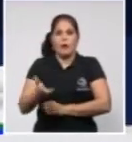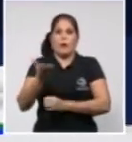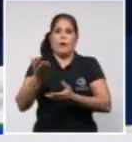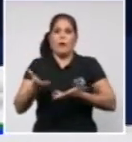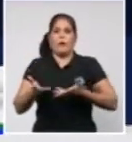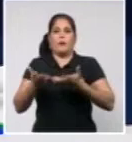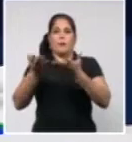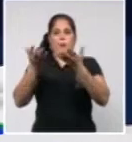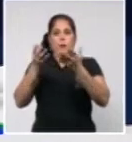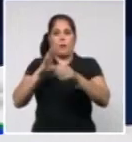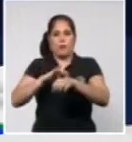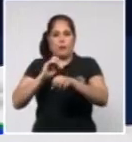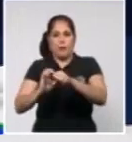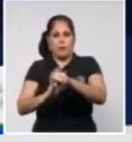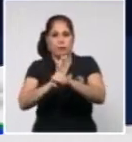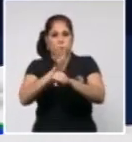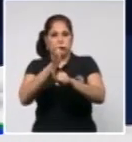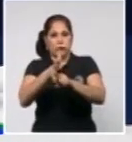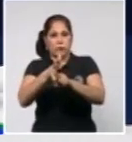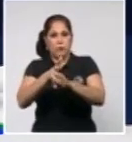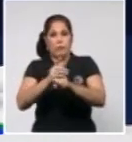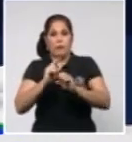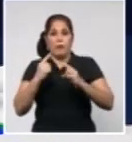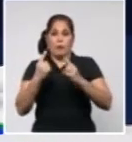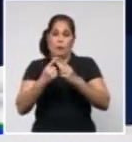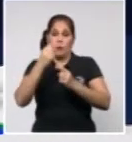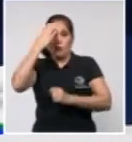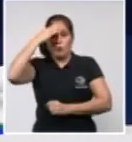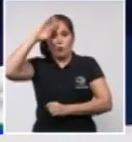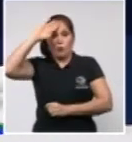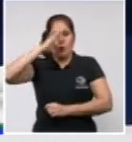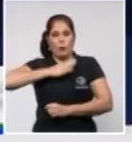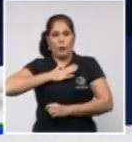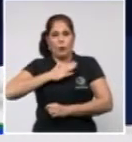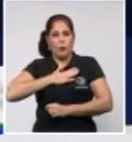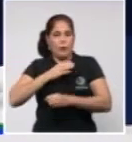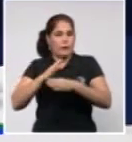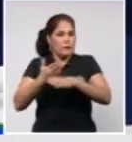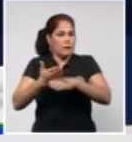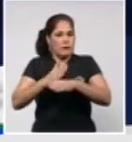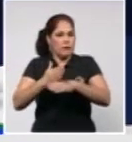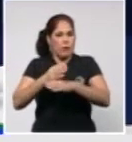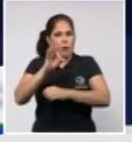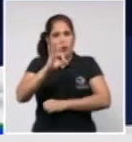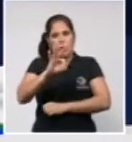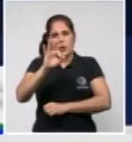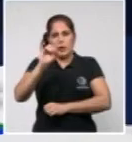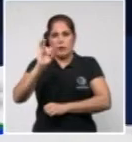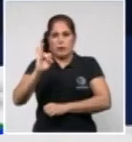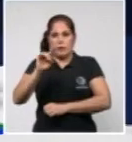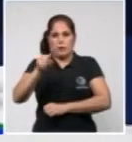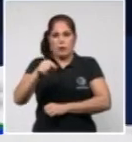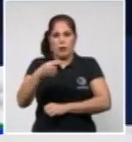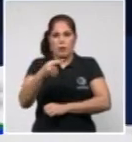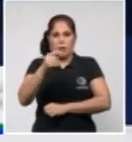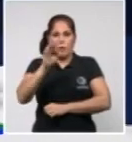Today, 2 patients continue to be in a critical state in hospitals in Matanzas and